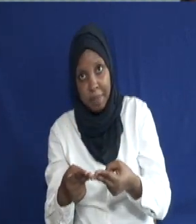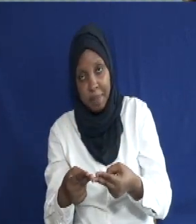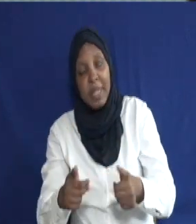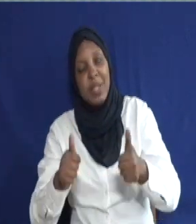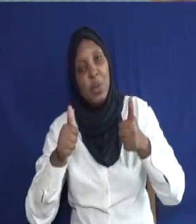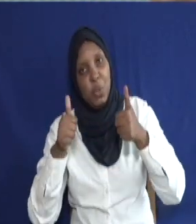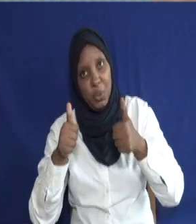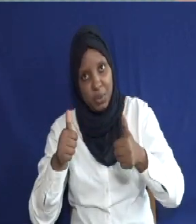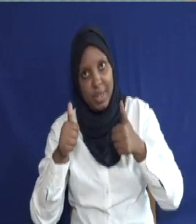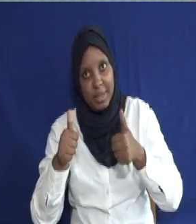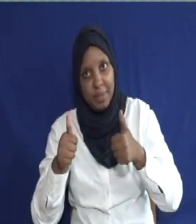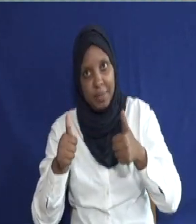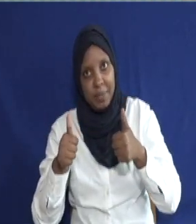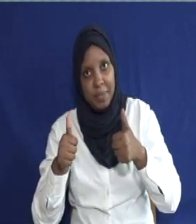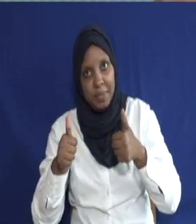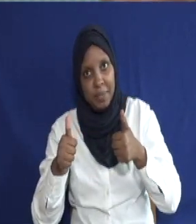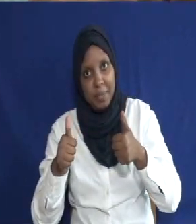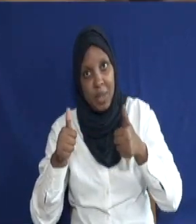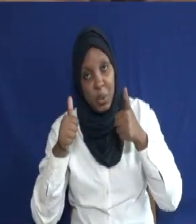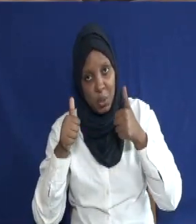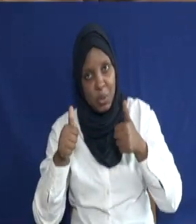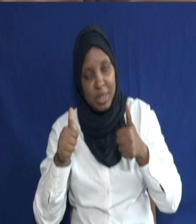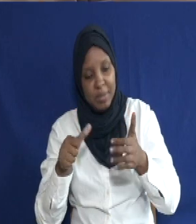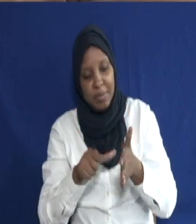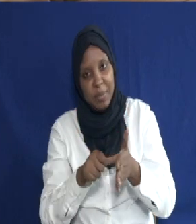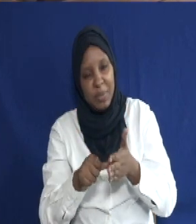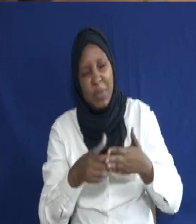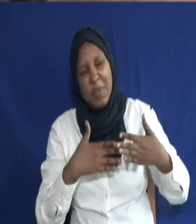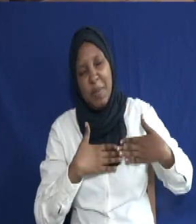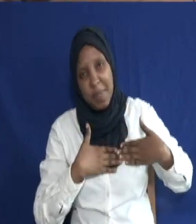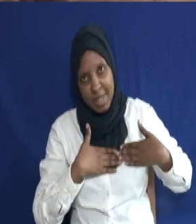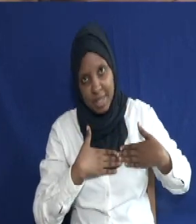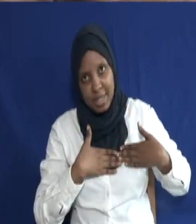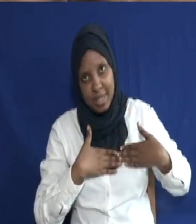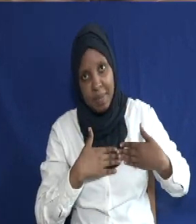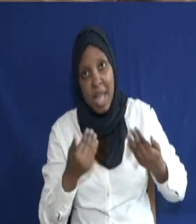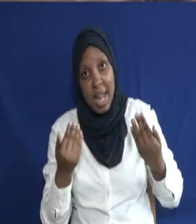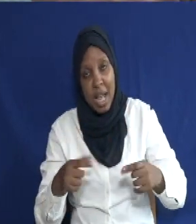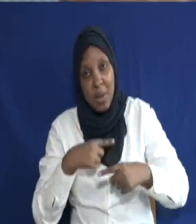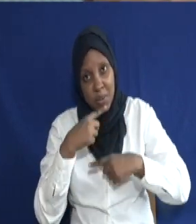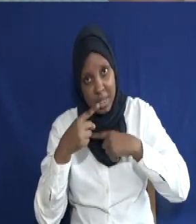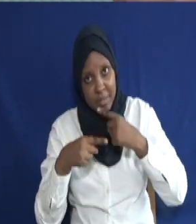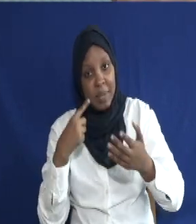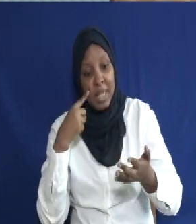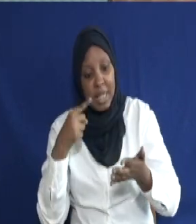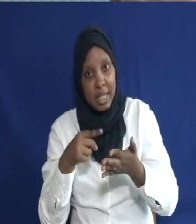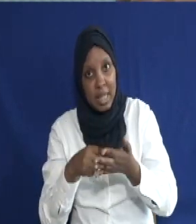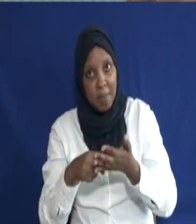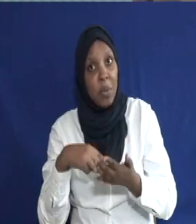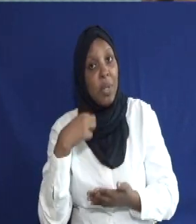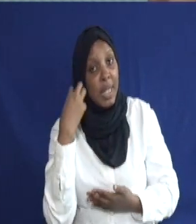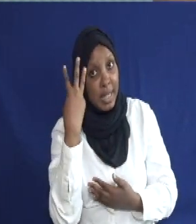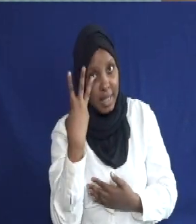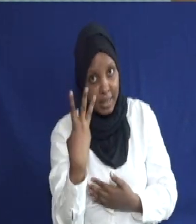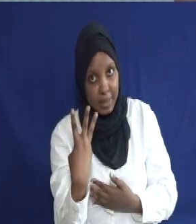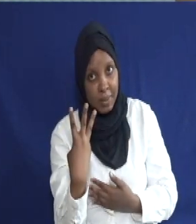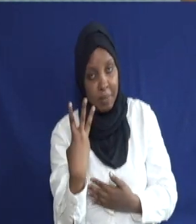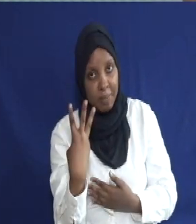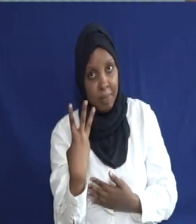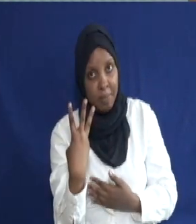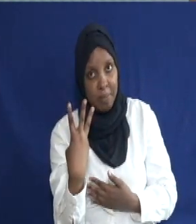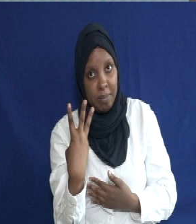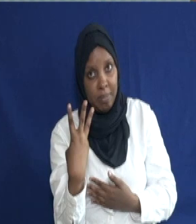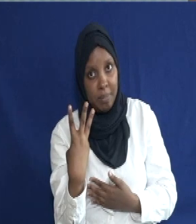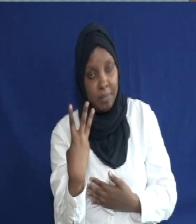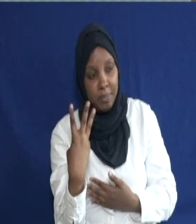equal. Very good. Very good, my dear pupil. So now let's go on example 3.